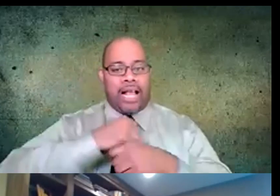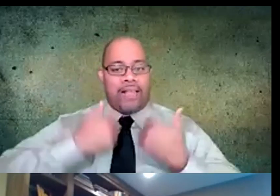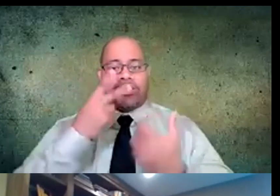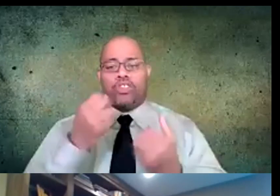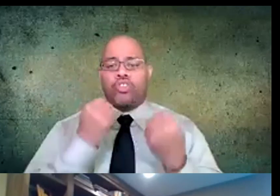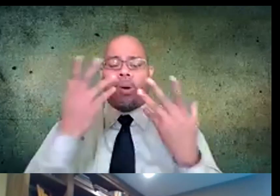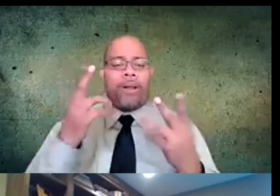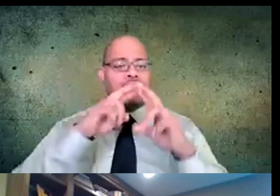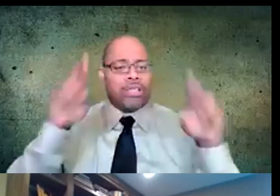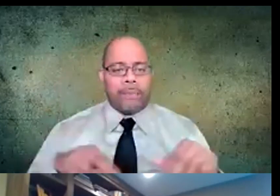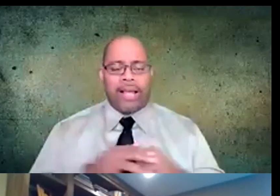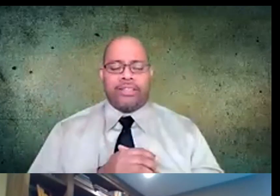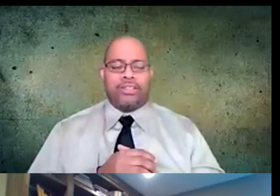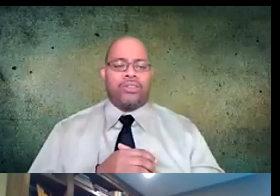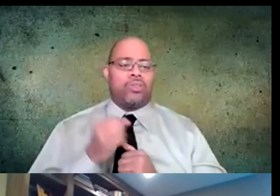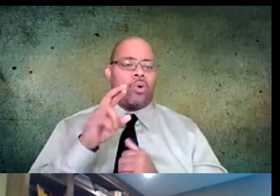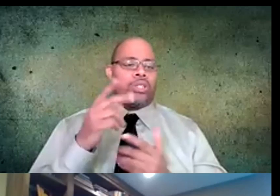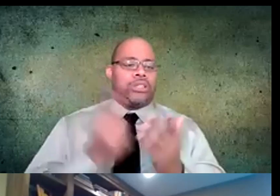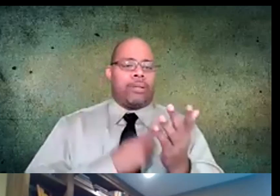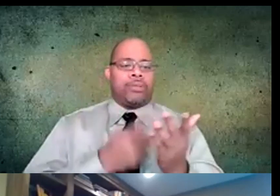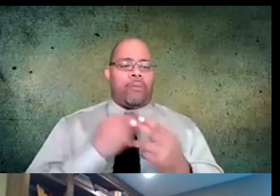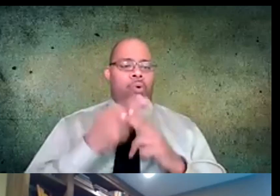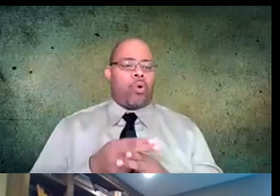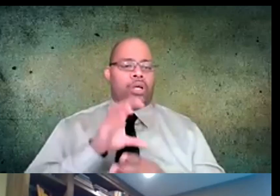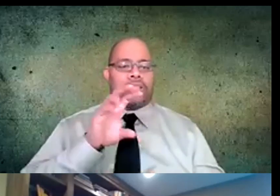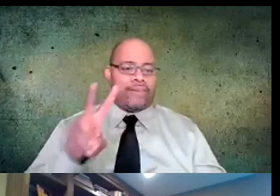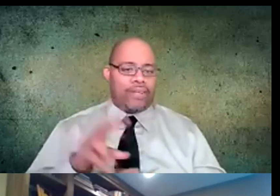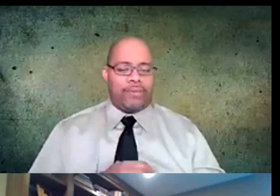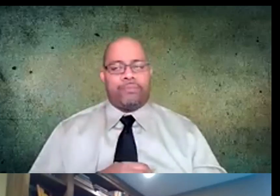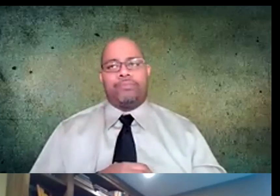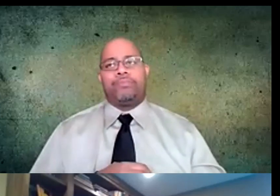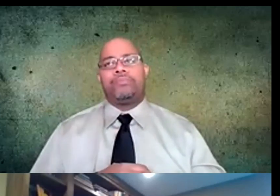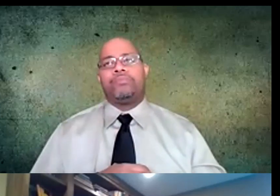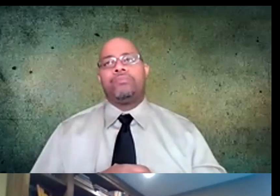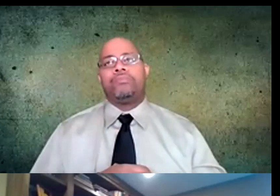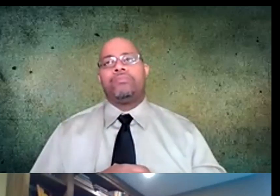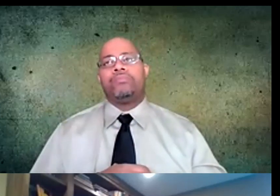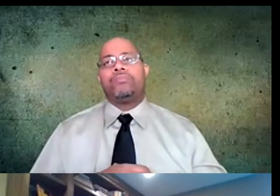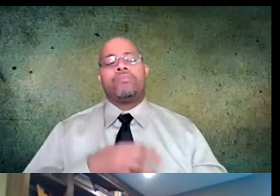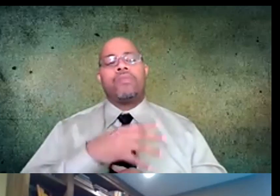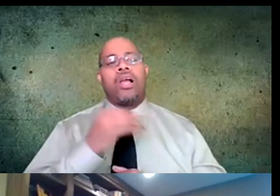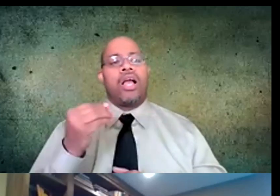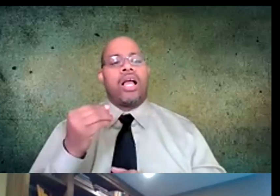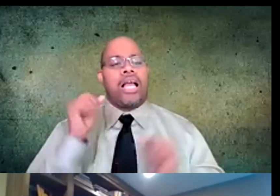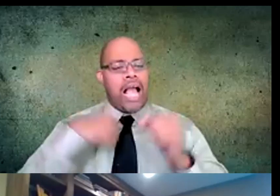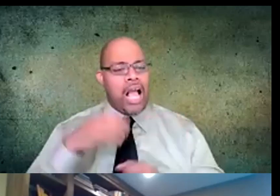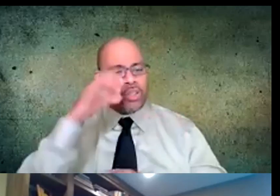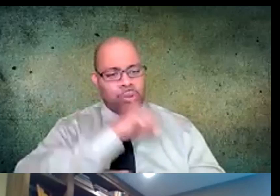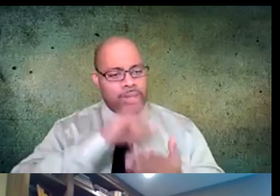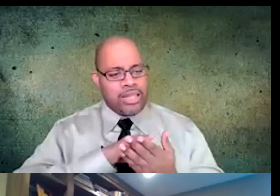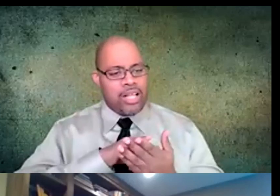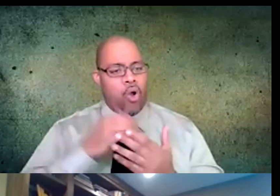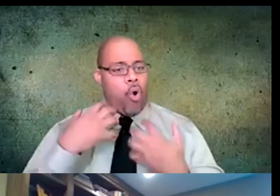many resumes, or sometimes we call it CV. And can I just assume that so the